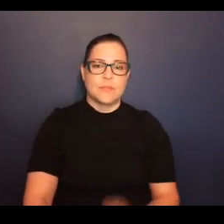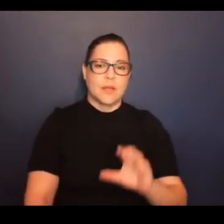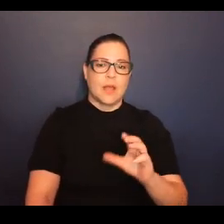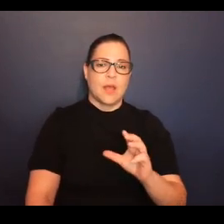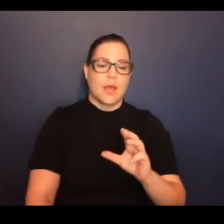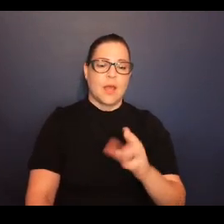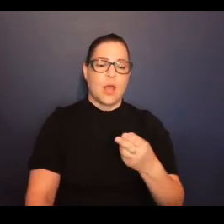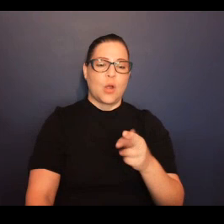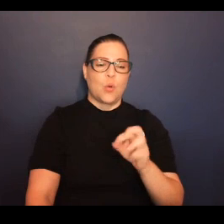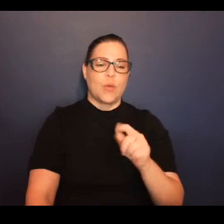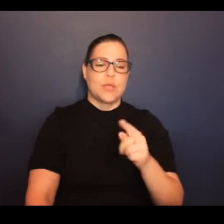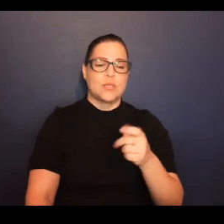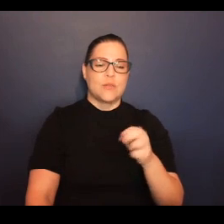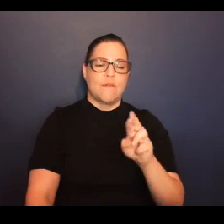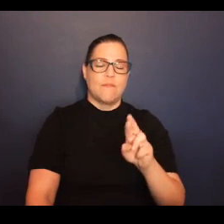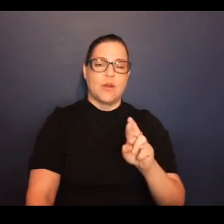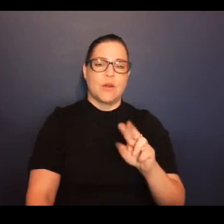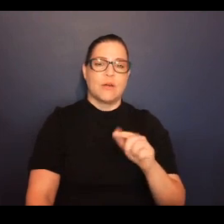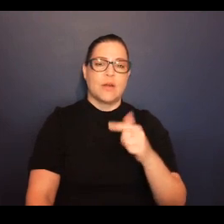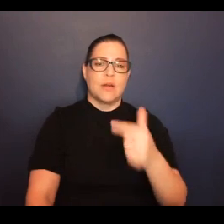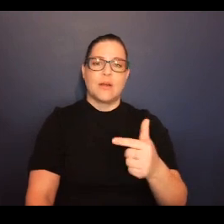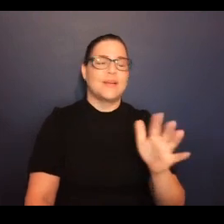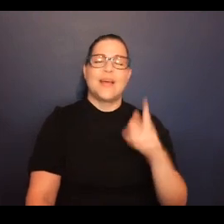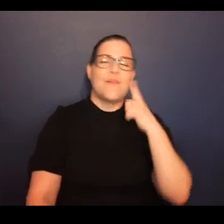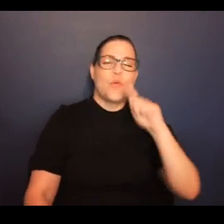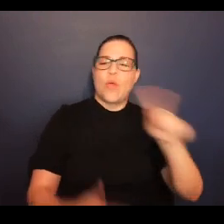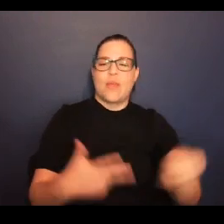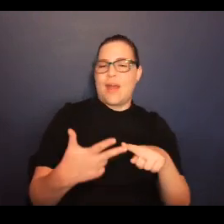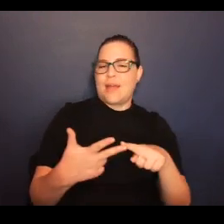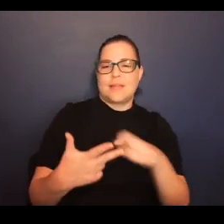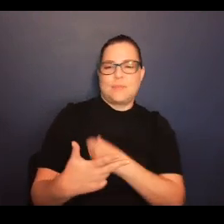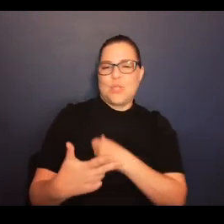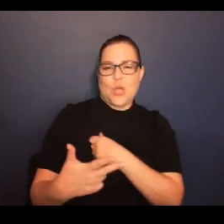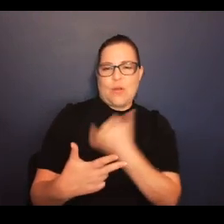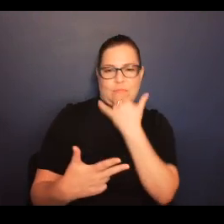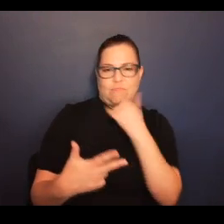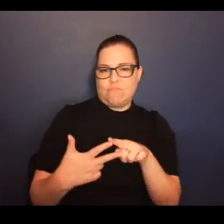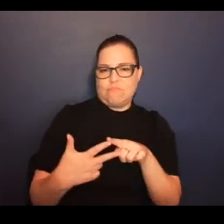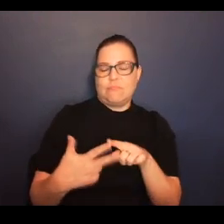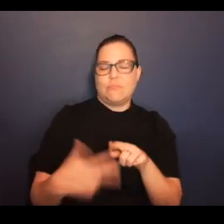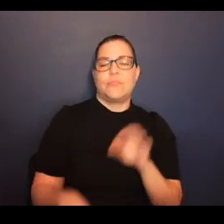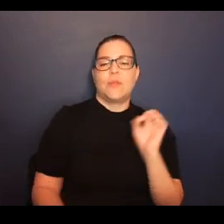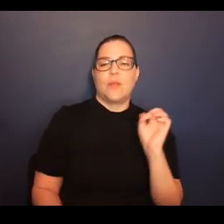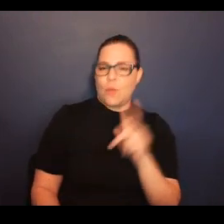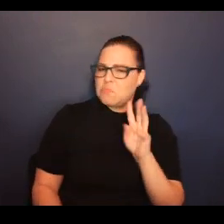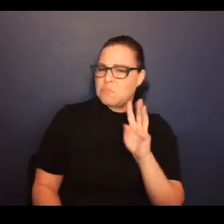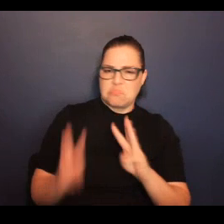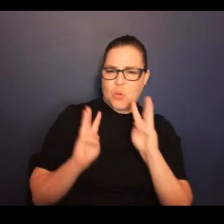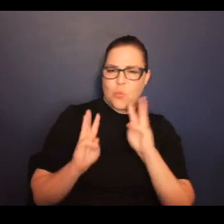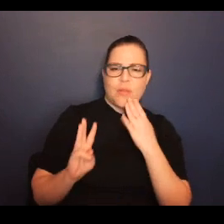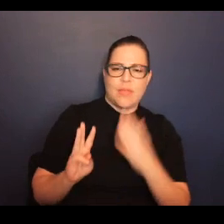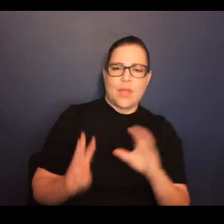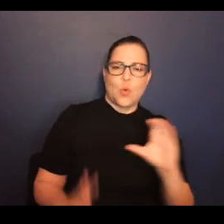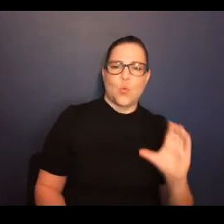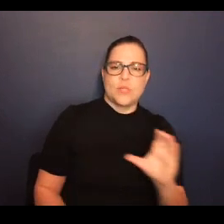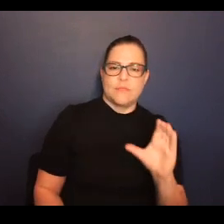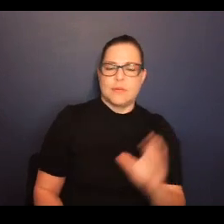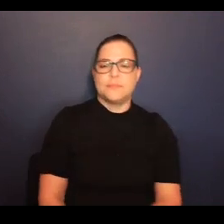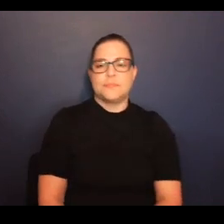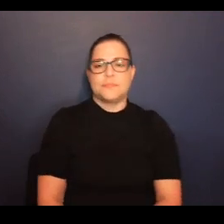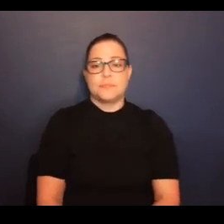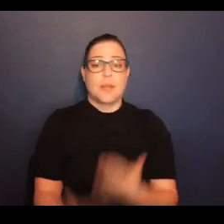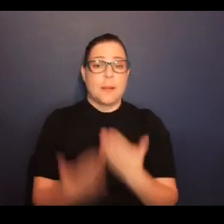unmuted. Yes, it's actually for the next item. I'm sorry. Okay. All right. No worries. Thank you, Christopher. All right,